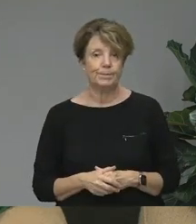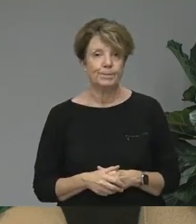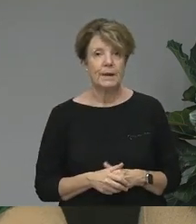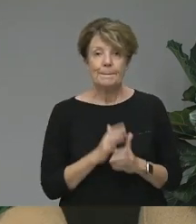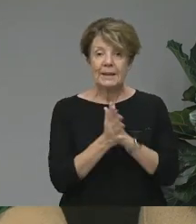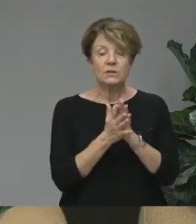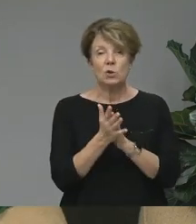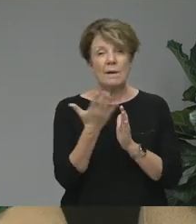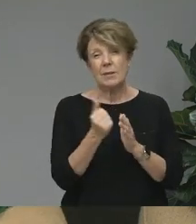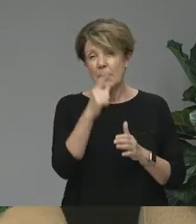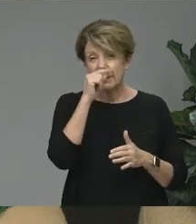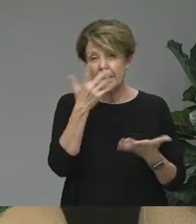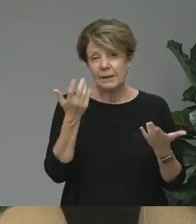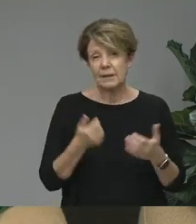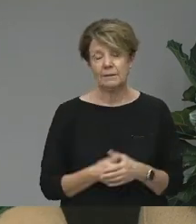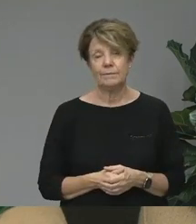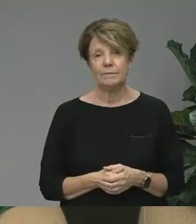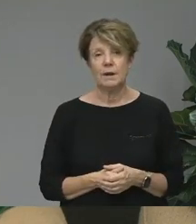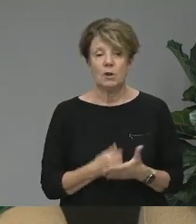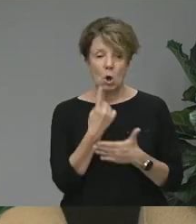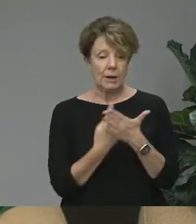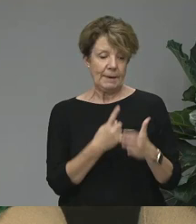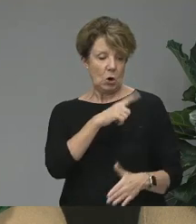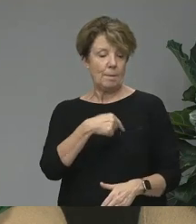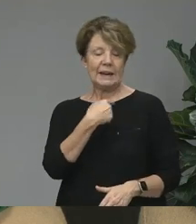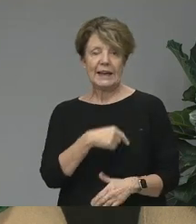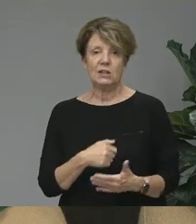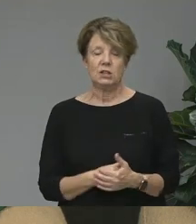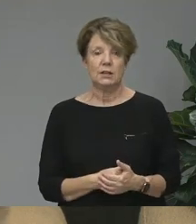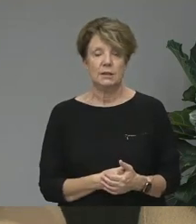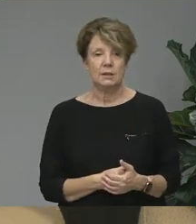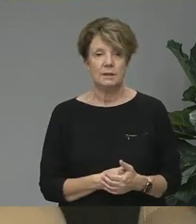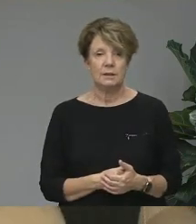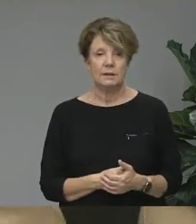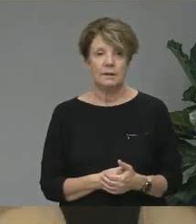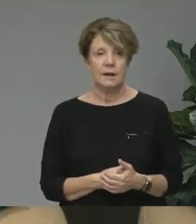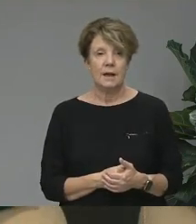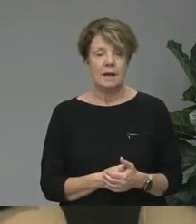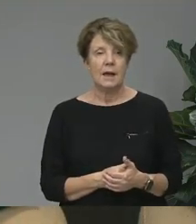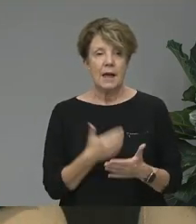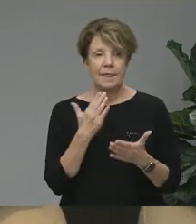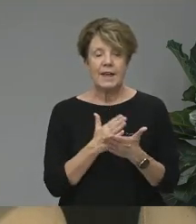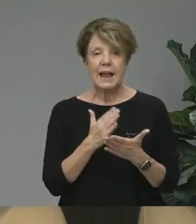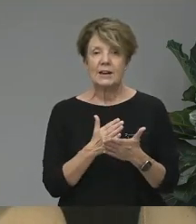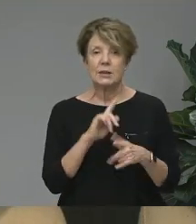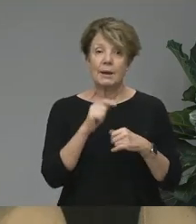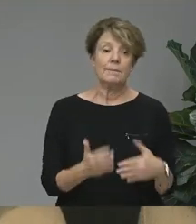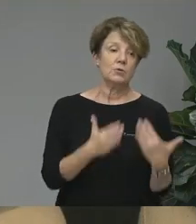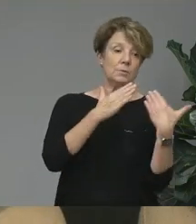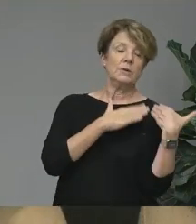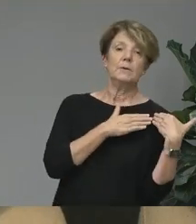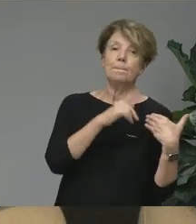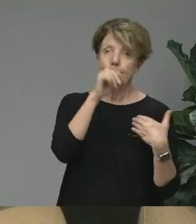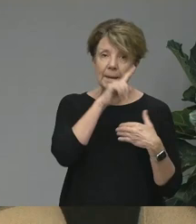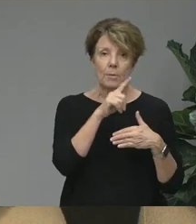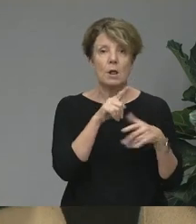possibility for it just being an obligation that sits on the shoulders of good people like Terry. And it should